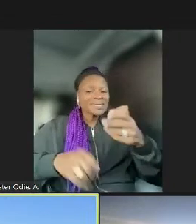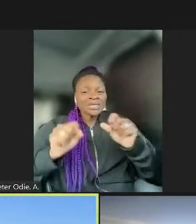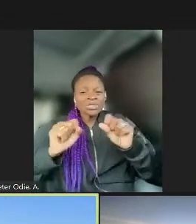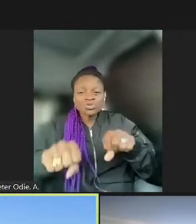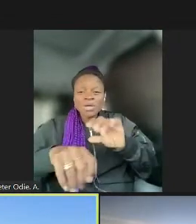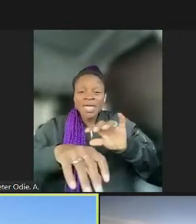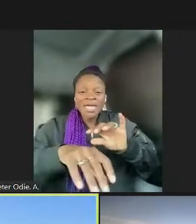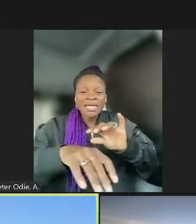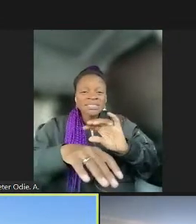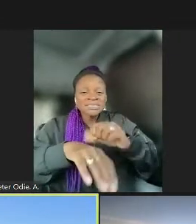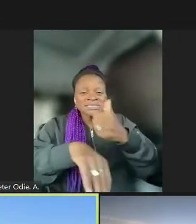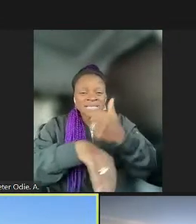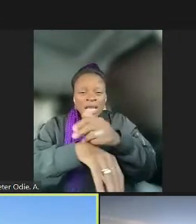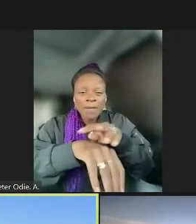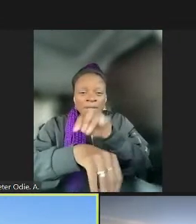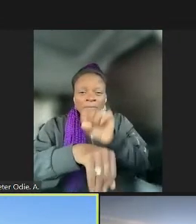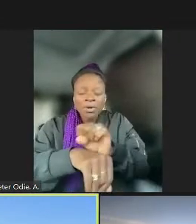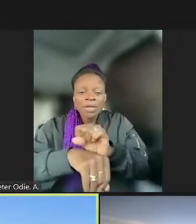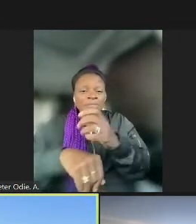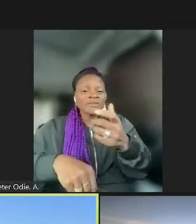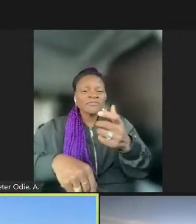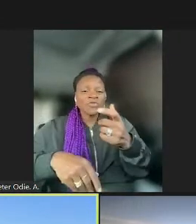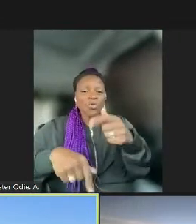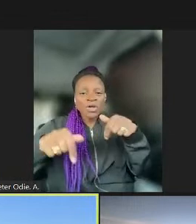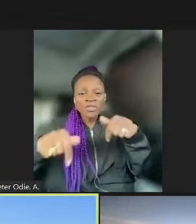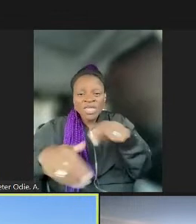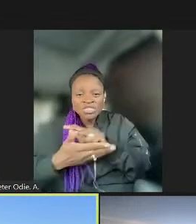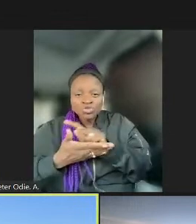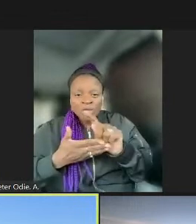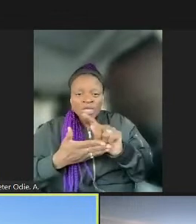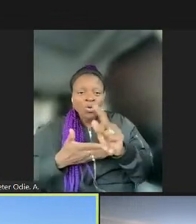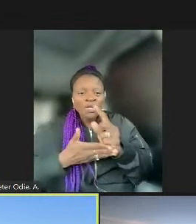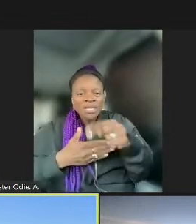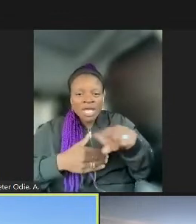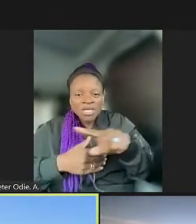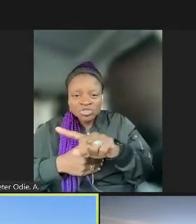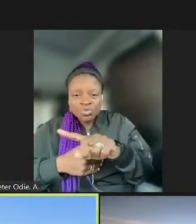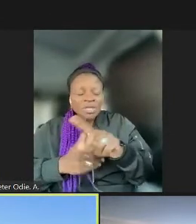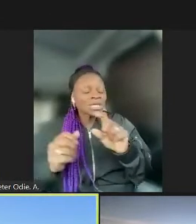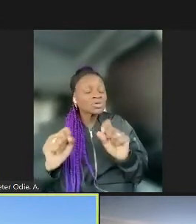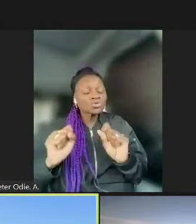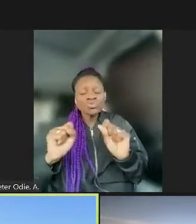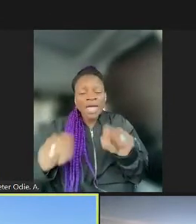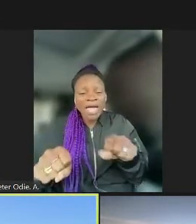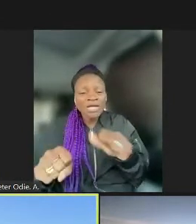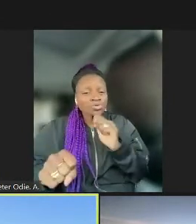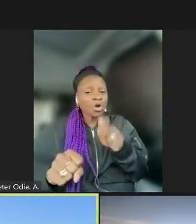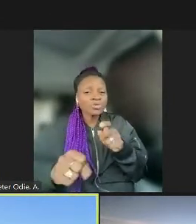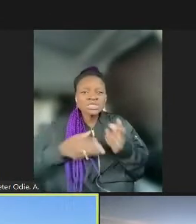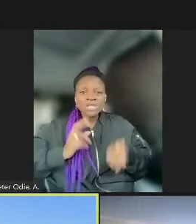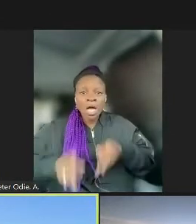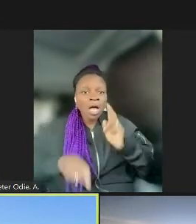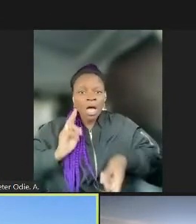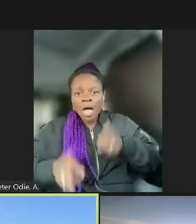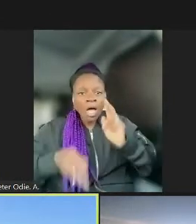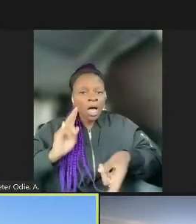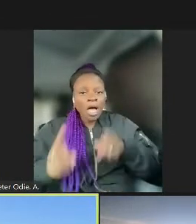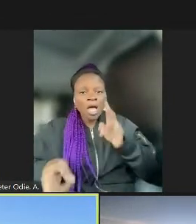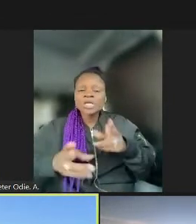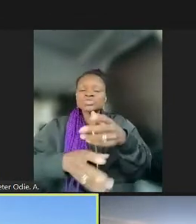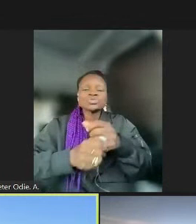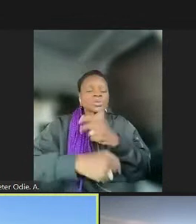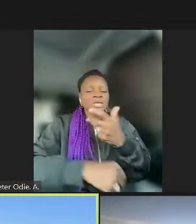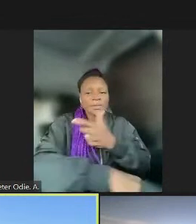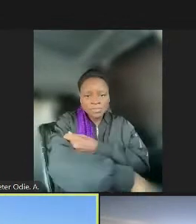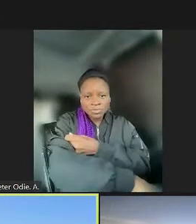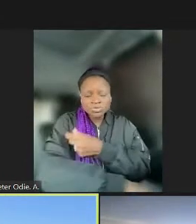week or the week after. That's okay. Getting that booster in before the holidays is quite important. But please do be patient.